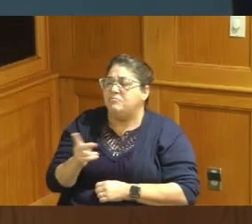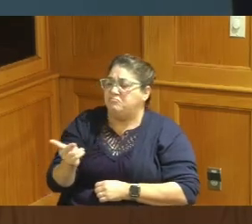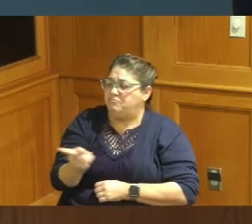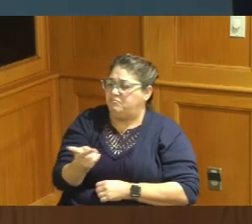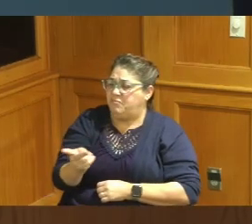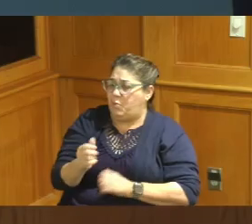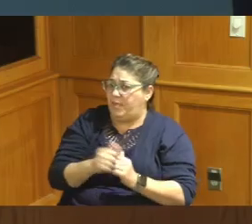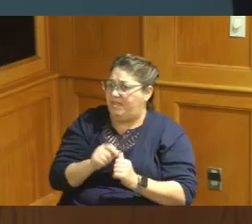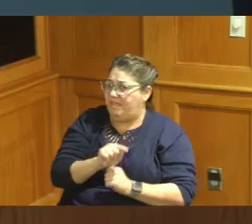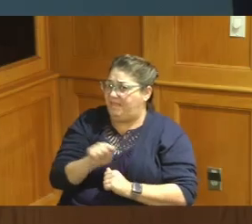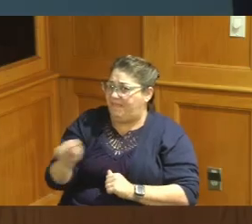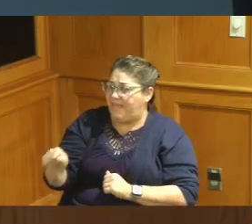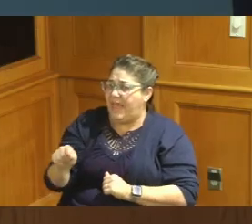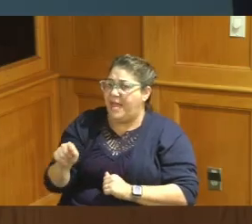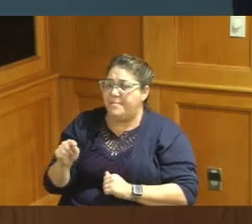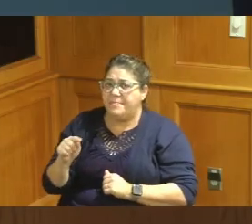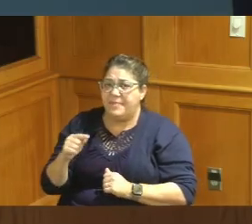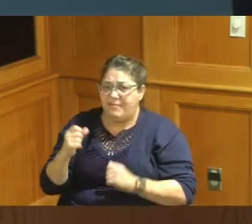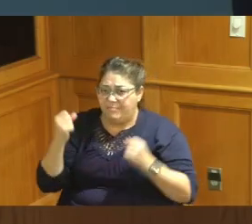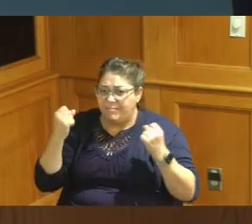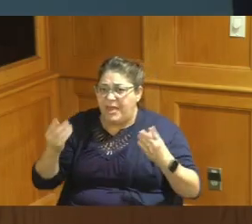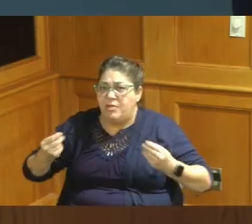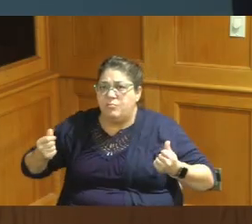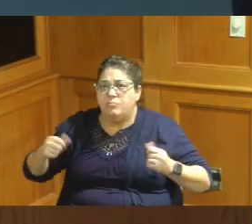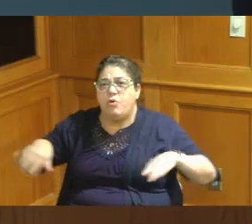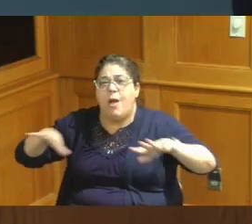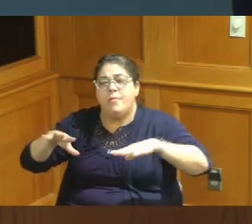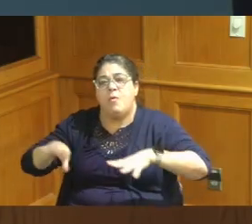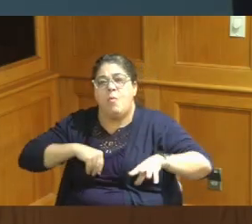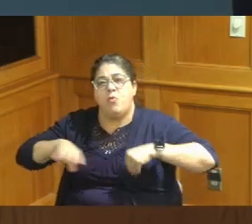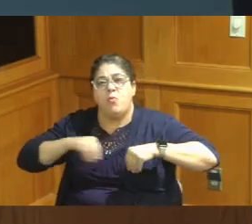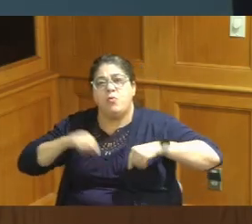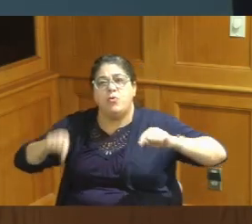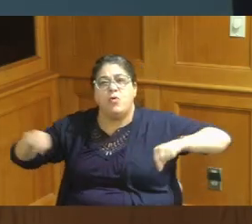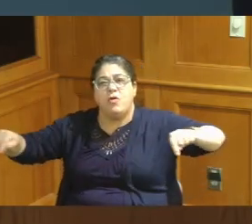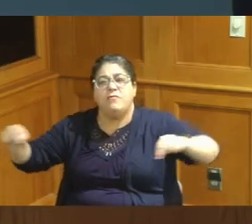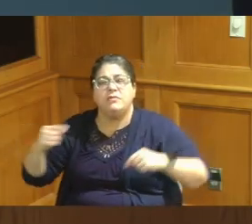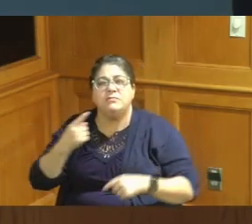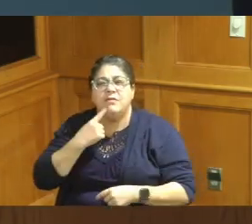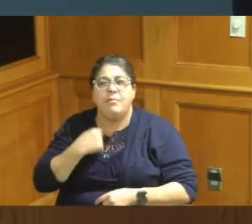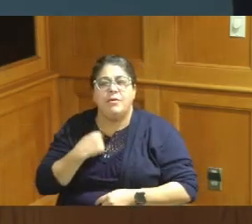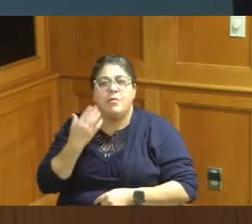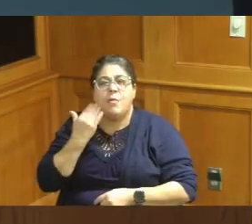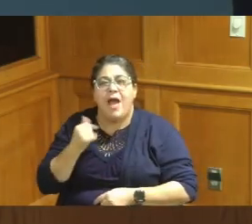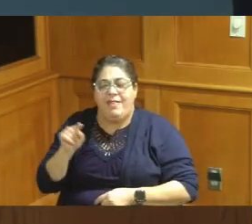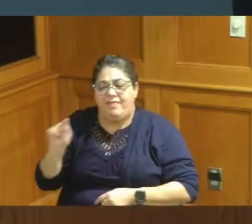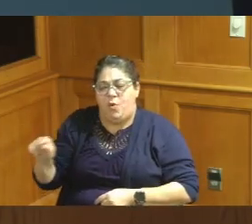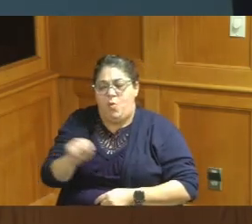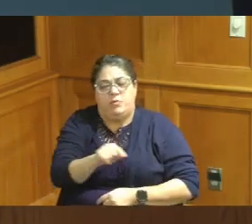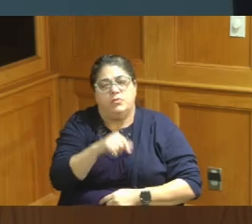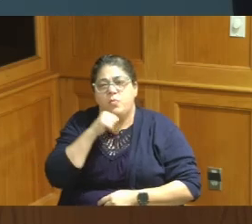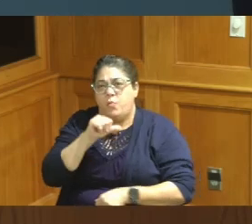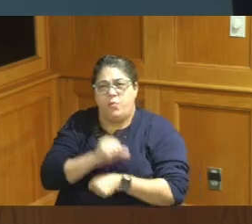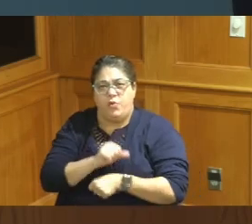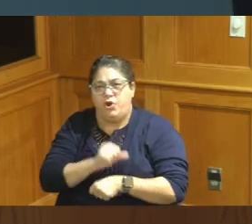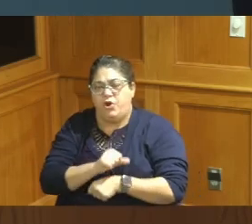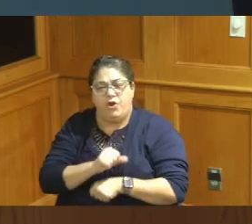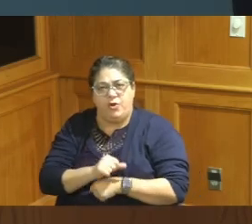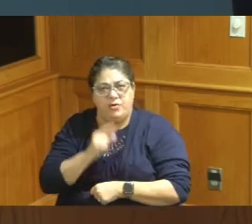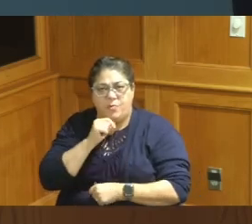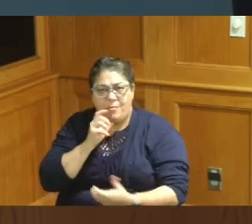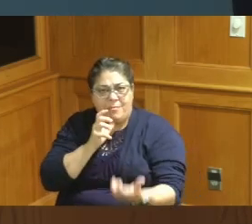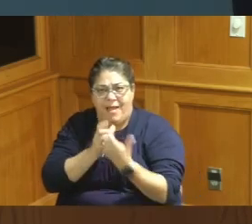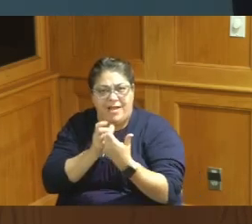land bank in particular? Because they've got all these properties all over the place. Yeah. Tell us why those are not available